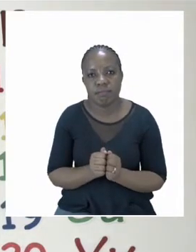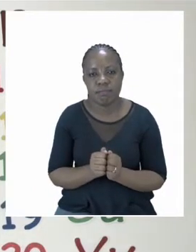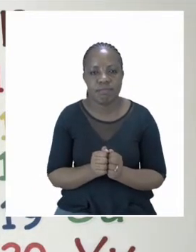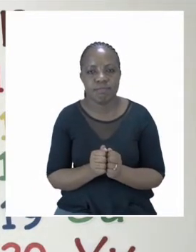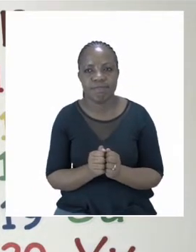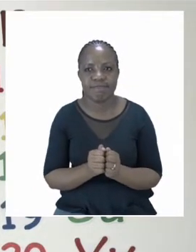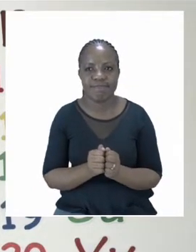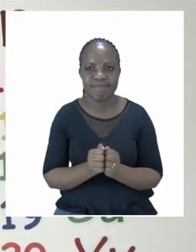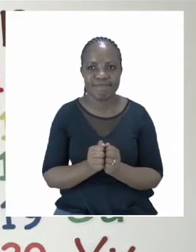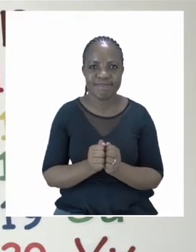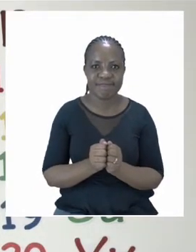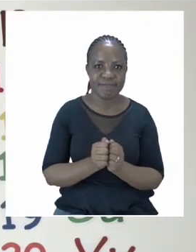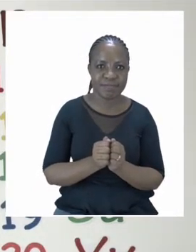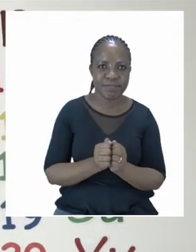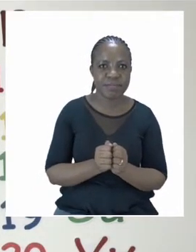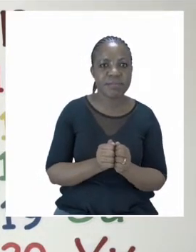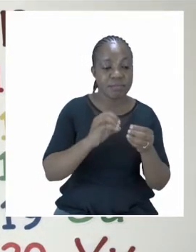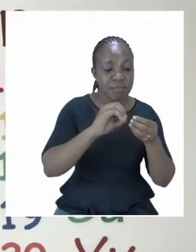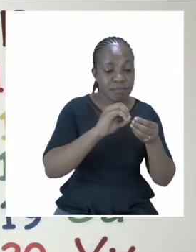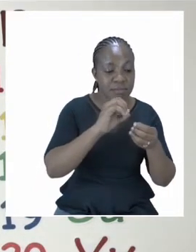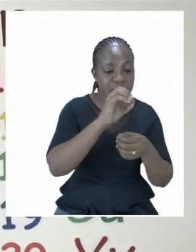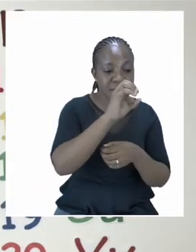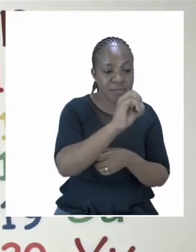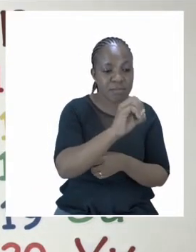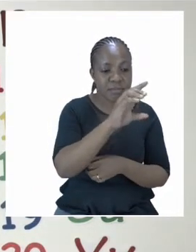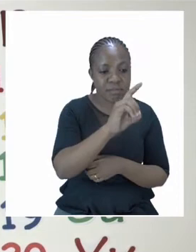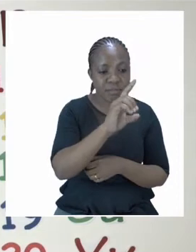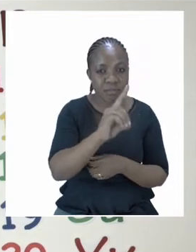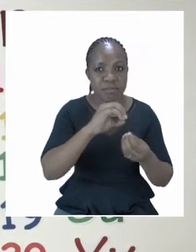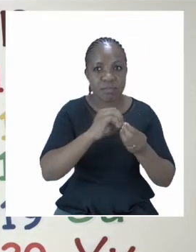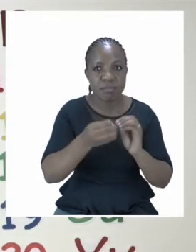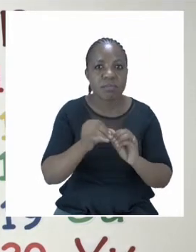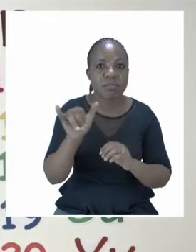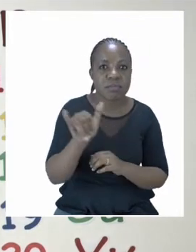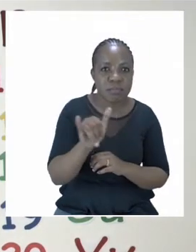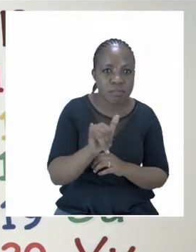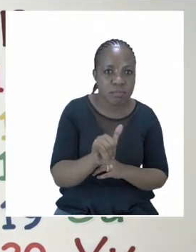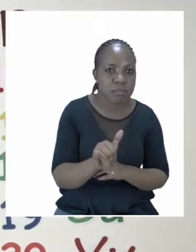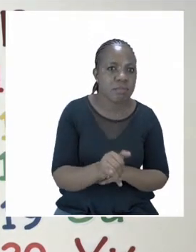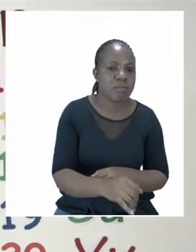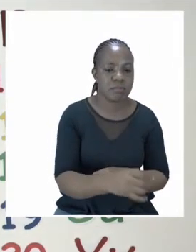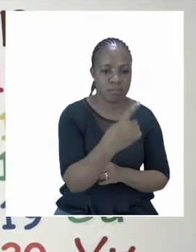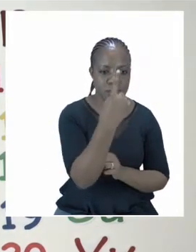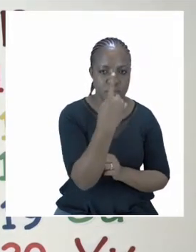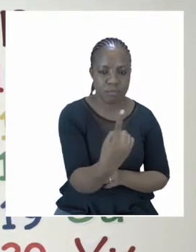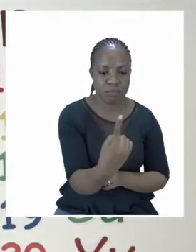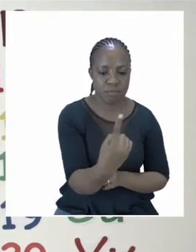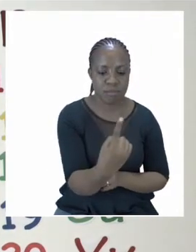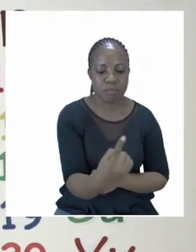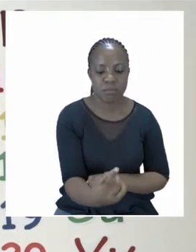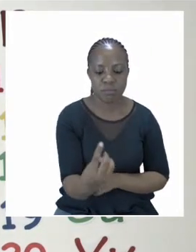number. And the odd numbers are 1 or